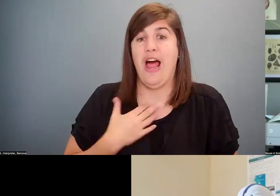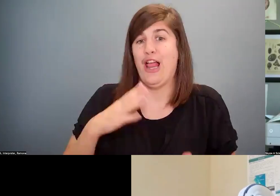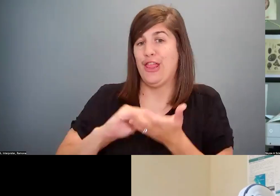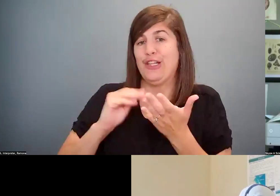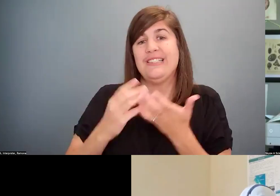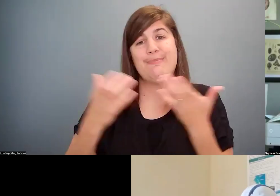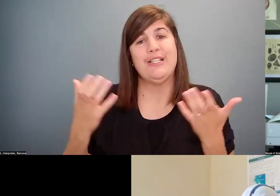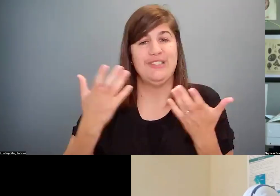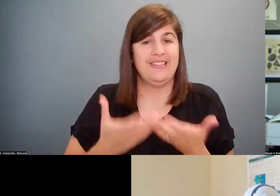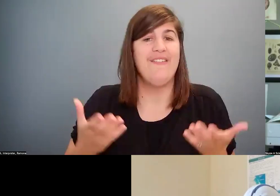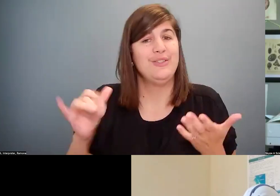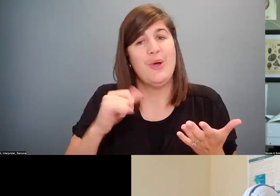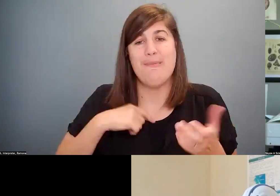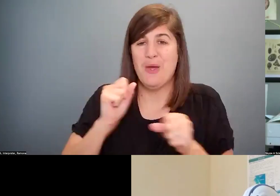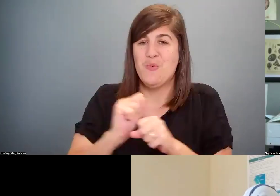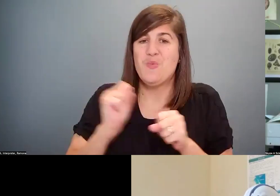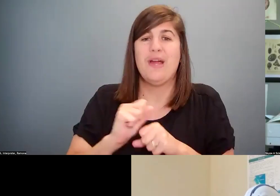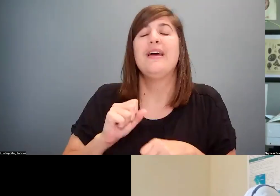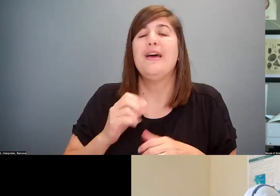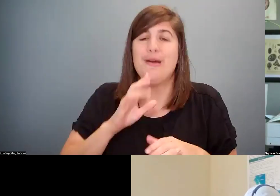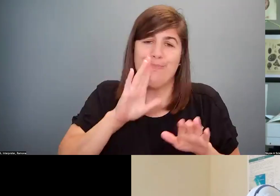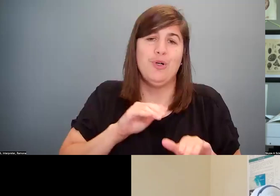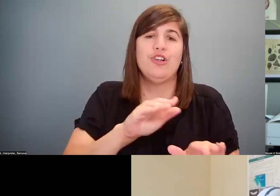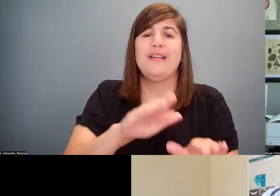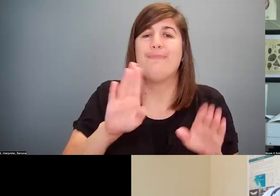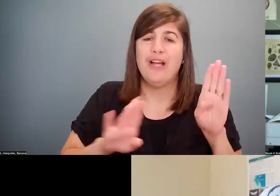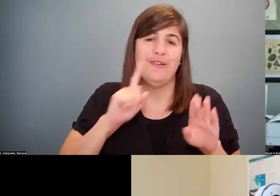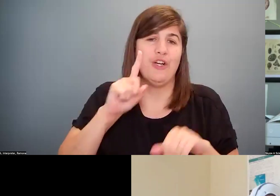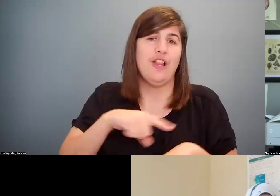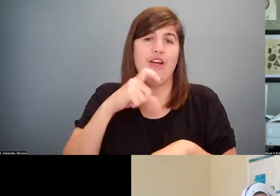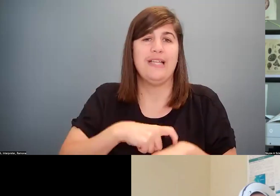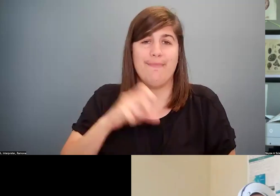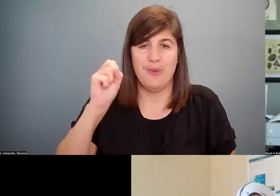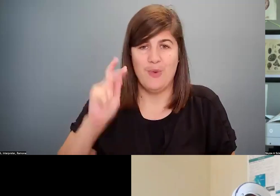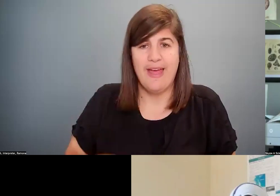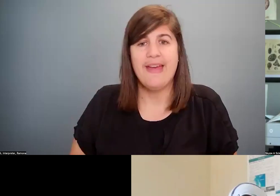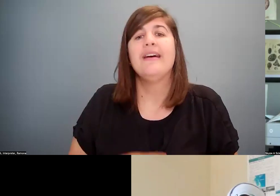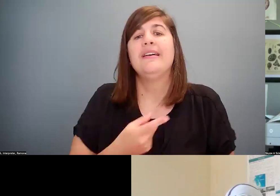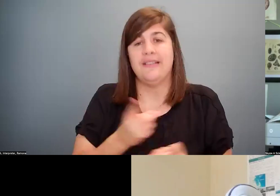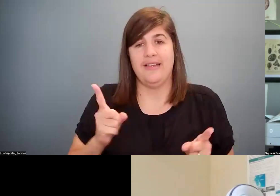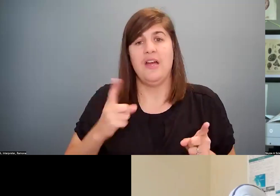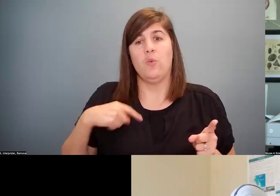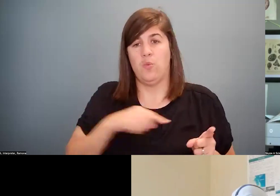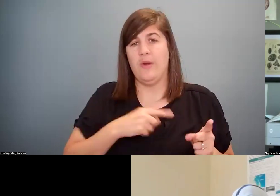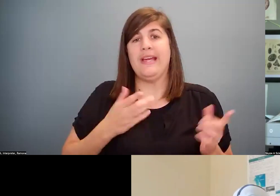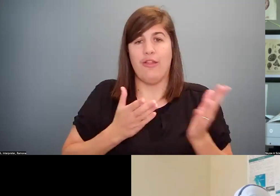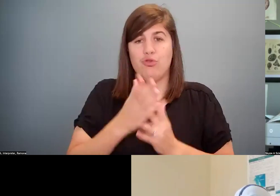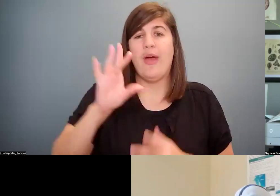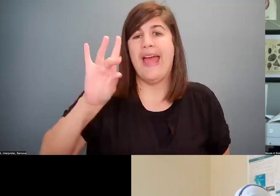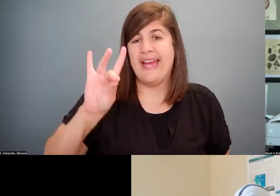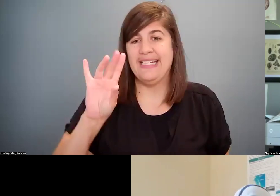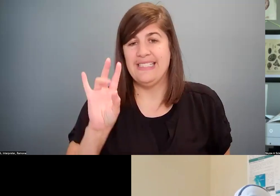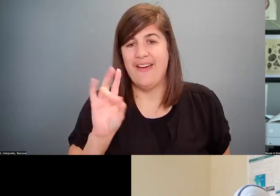too. And I've been working in marine biology for a long time. Glad to Um, hear. okay, everybody, we got through